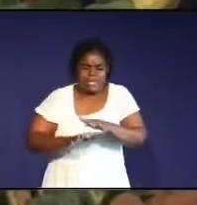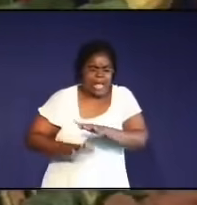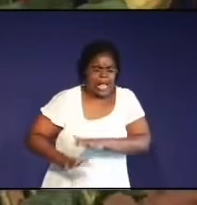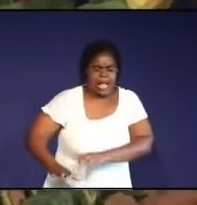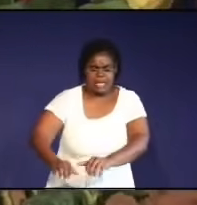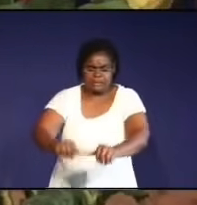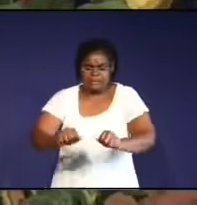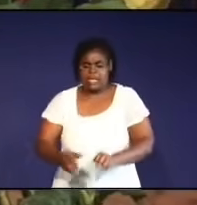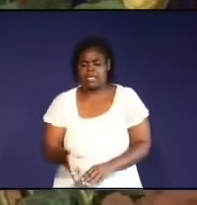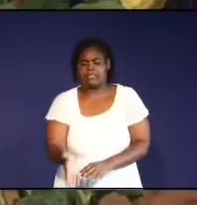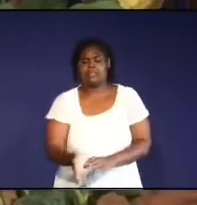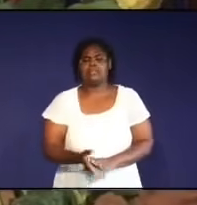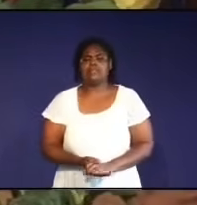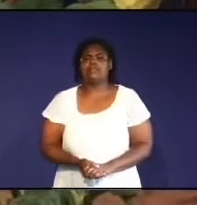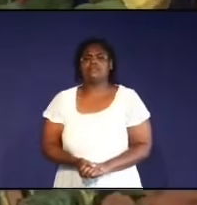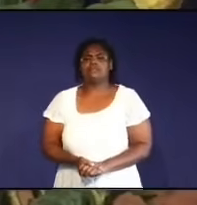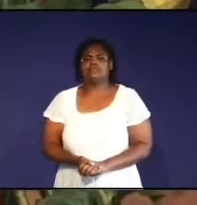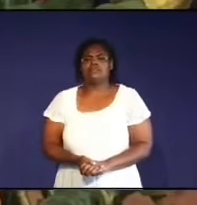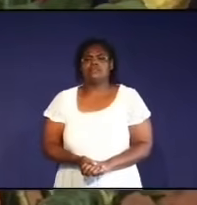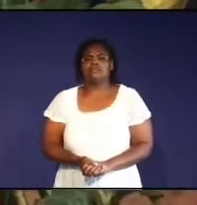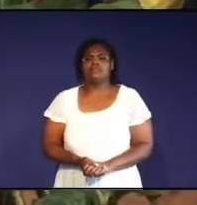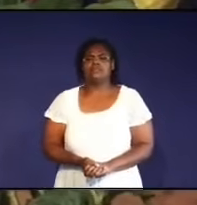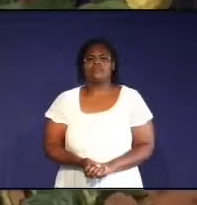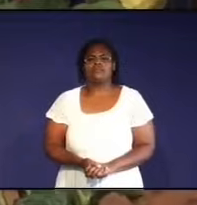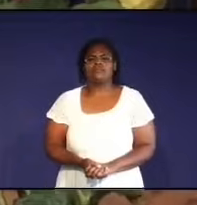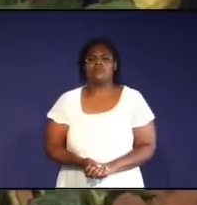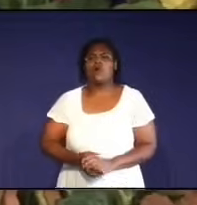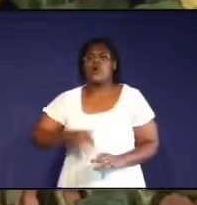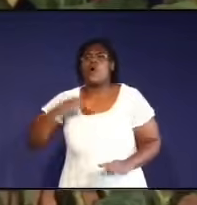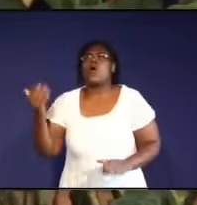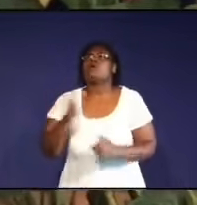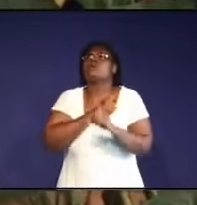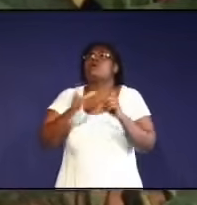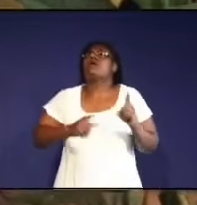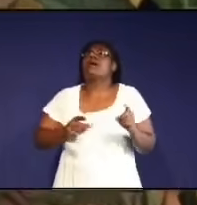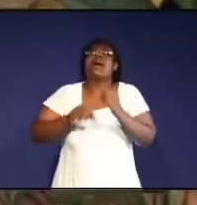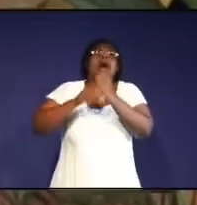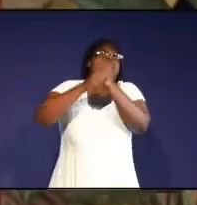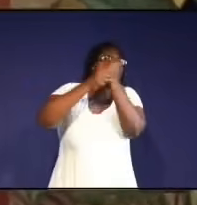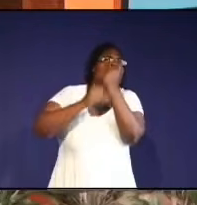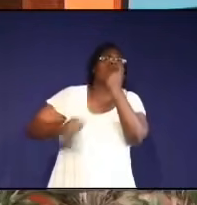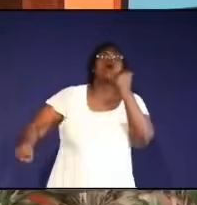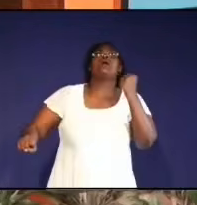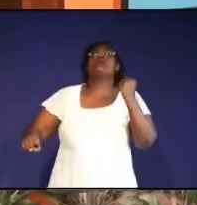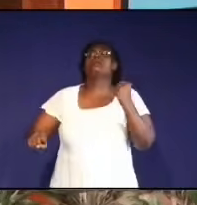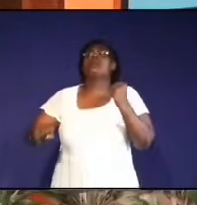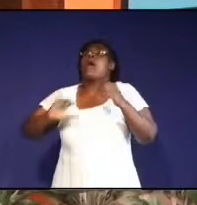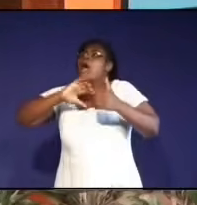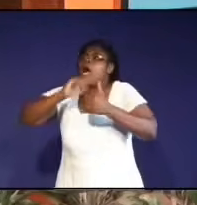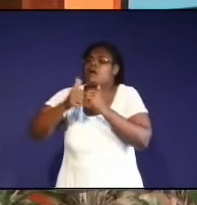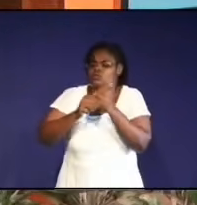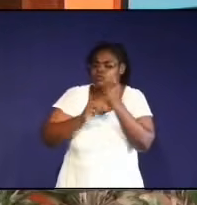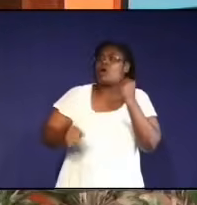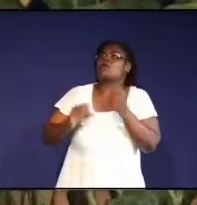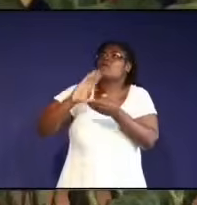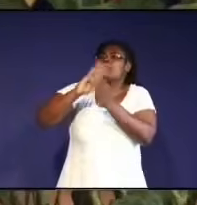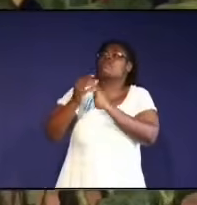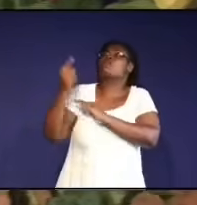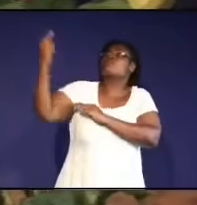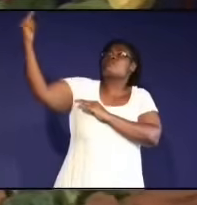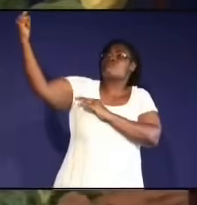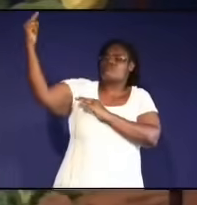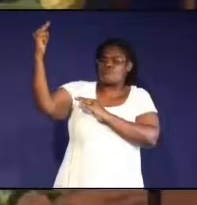altar crying out, 'Oh Lord God, how long? How long?'" long before